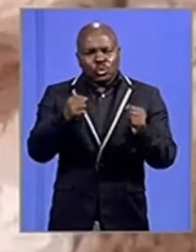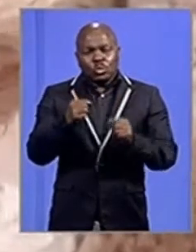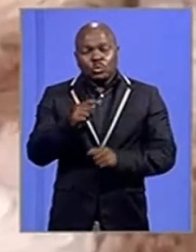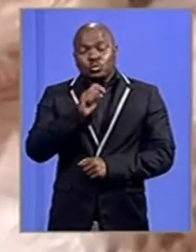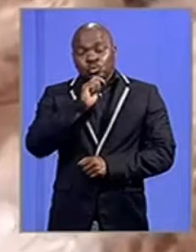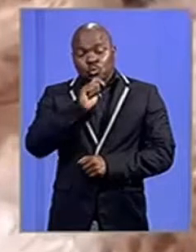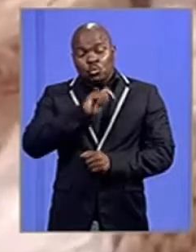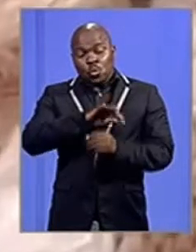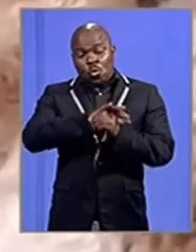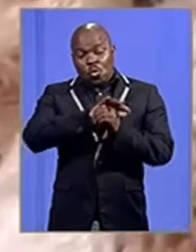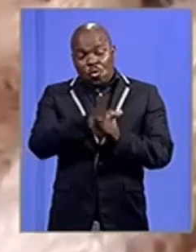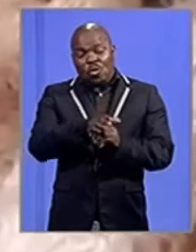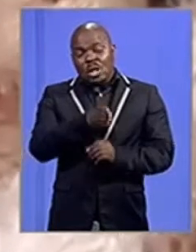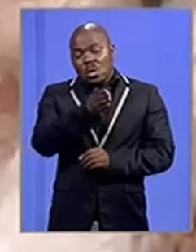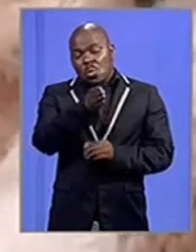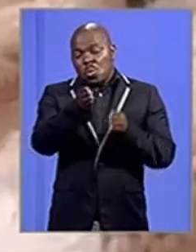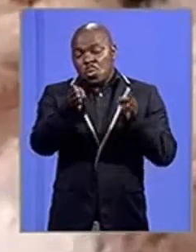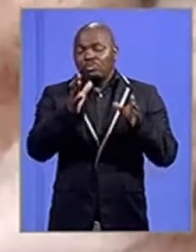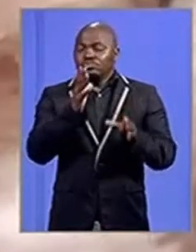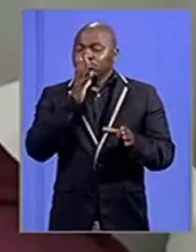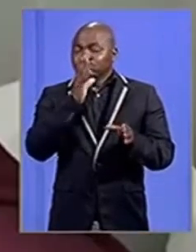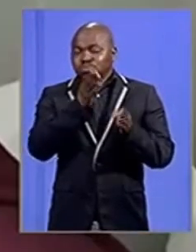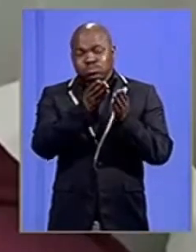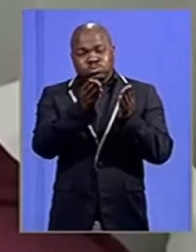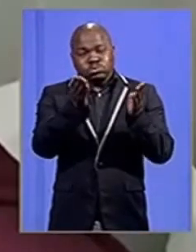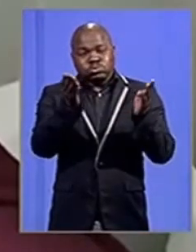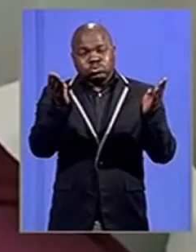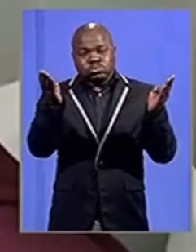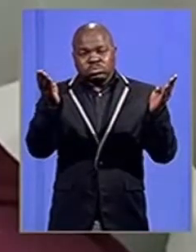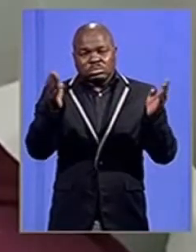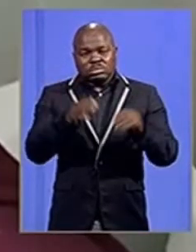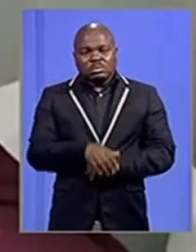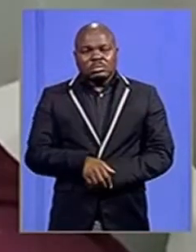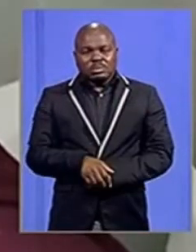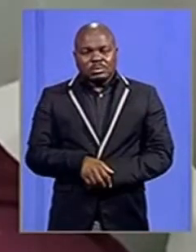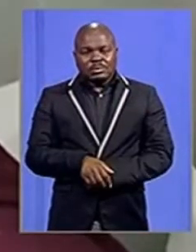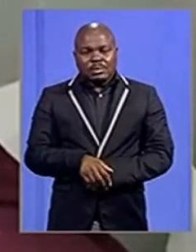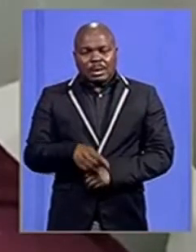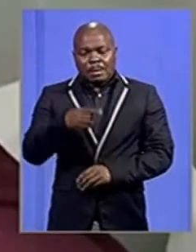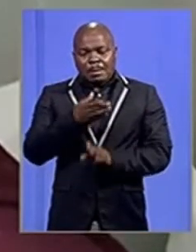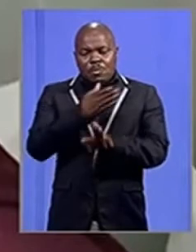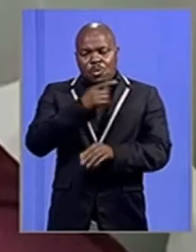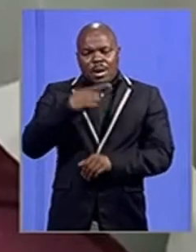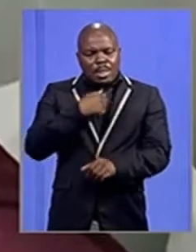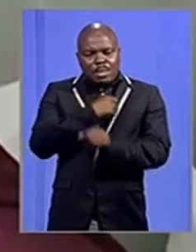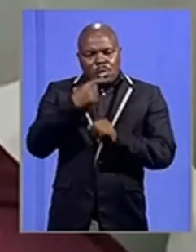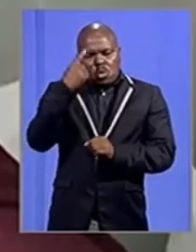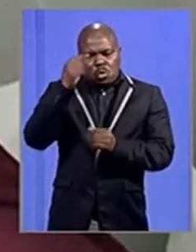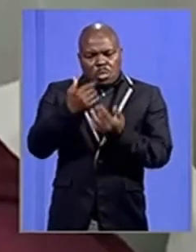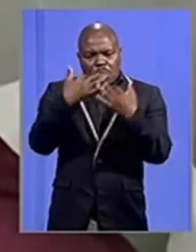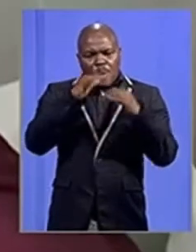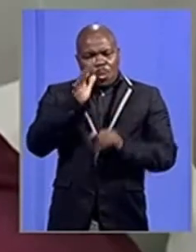definitely rife. COVID is all over. I didn't think that I would get it. I think I'm the